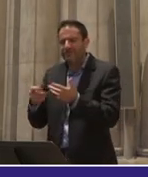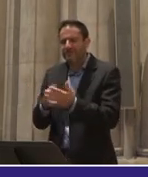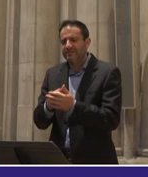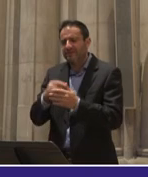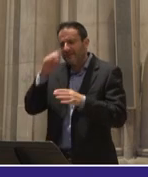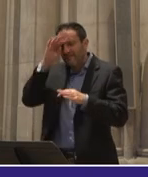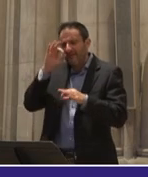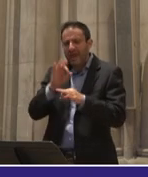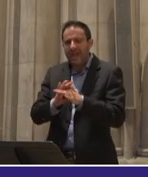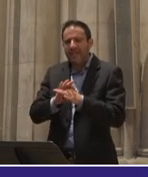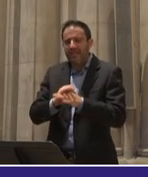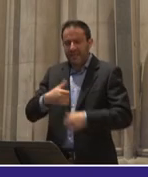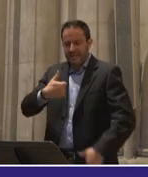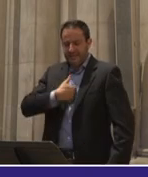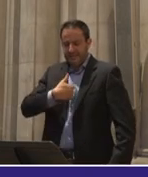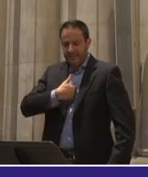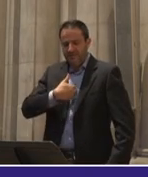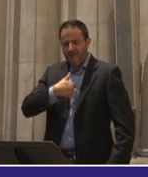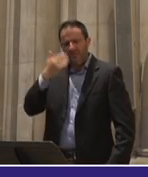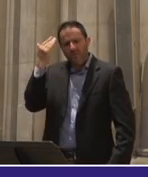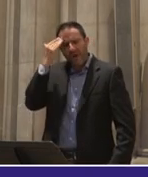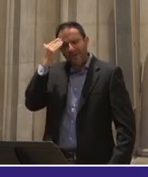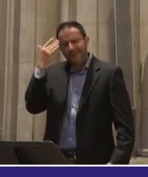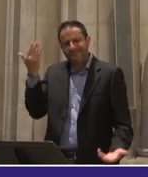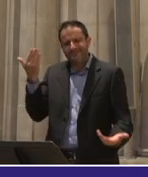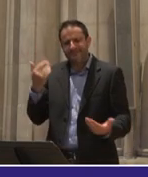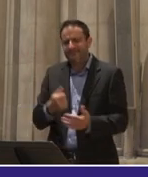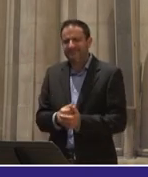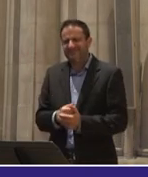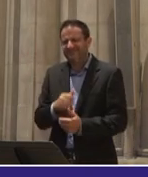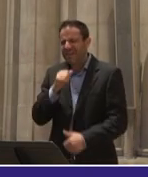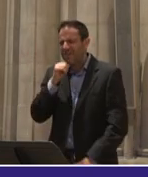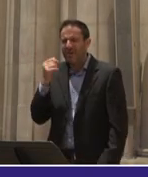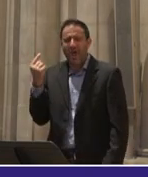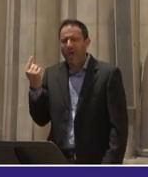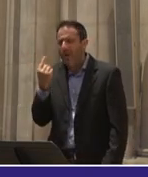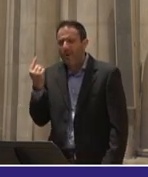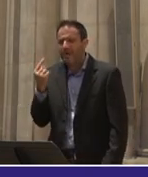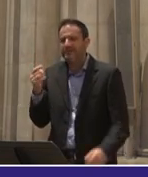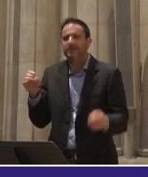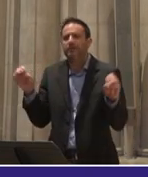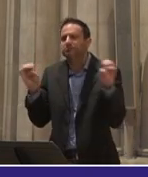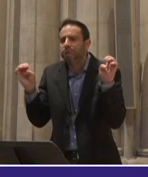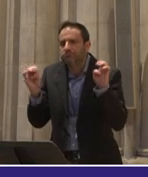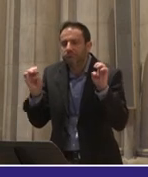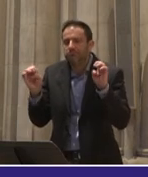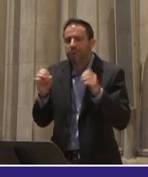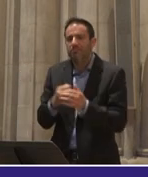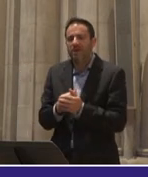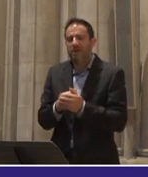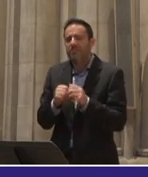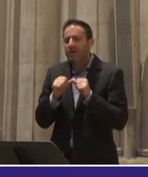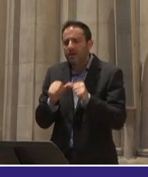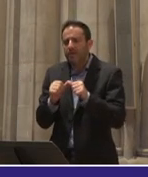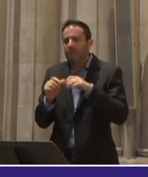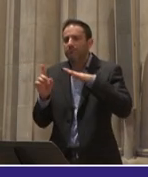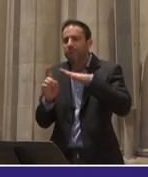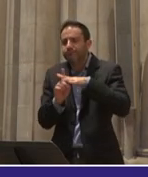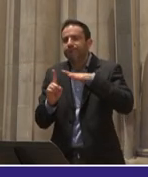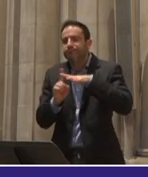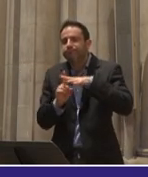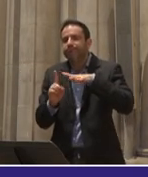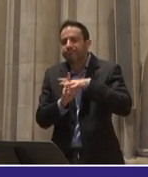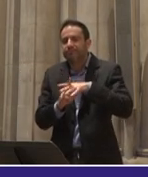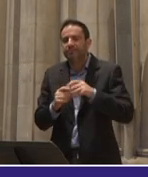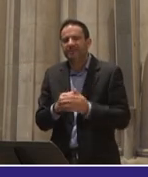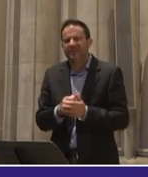of faith and self-awareness, while not always urgent, keep coming back. For